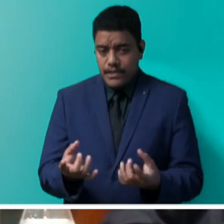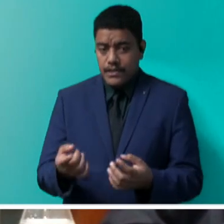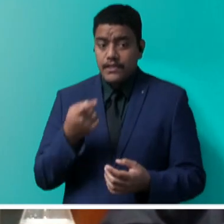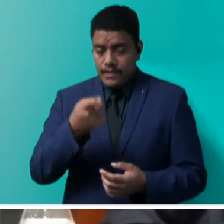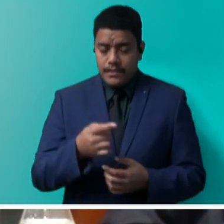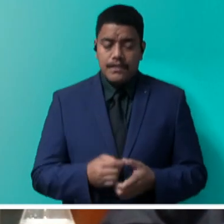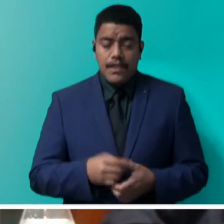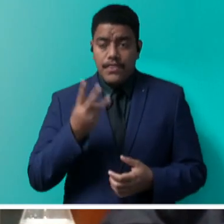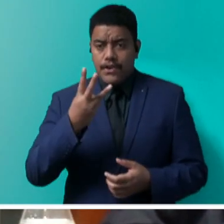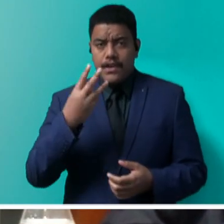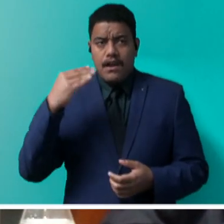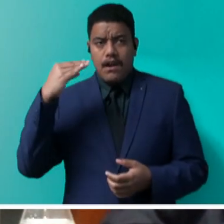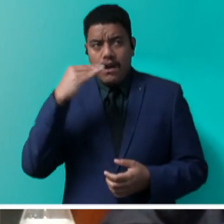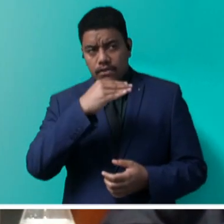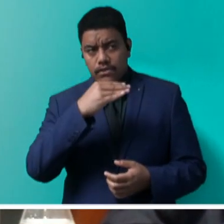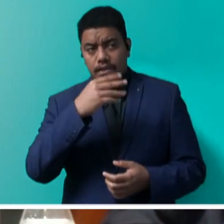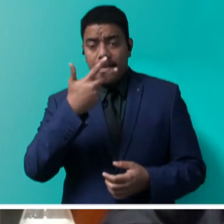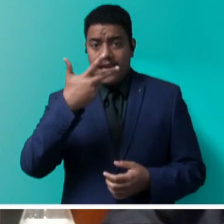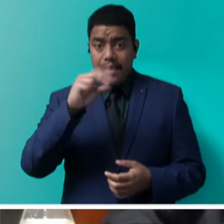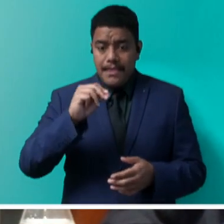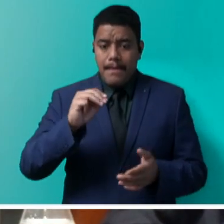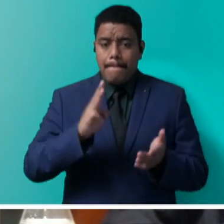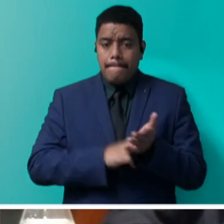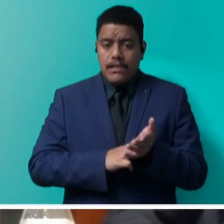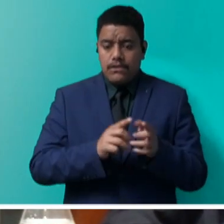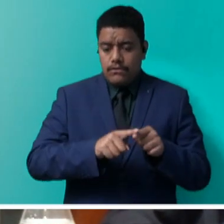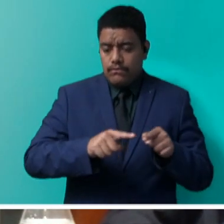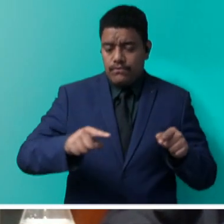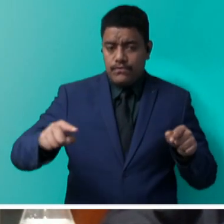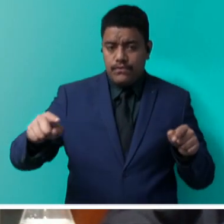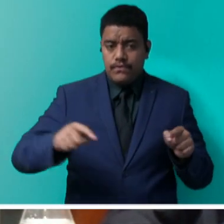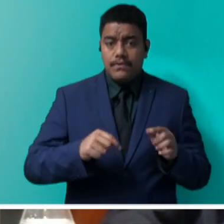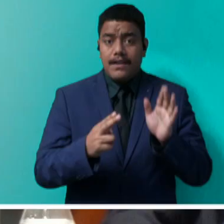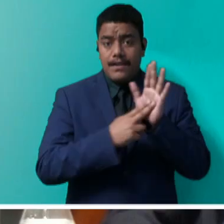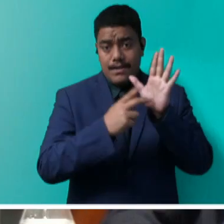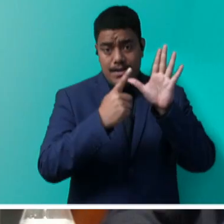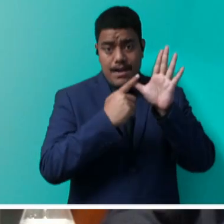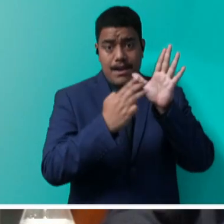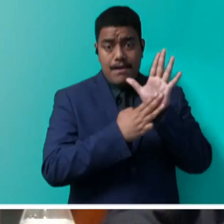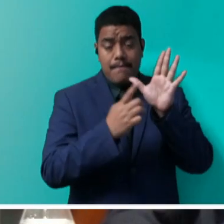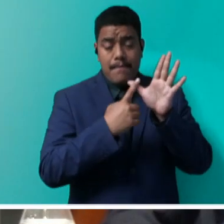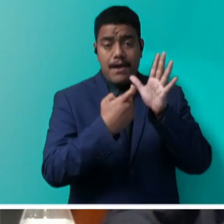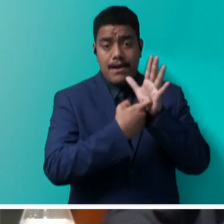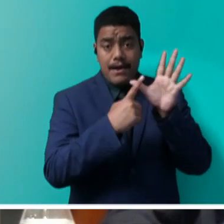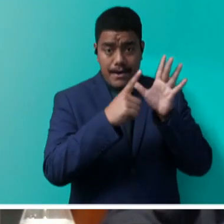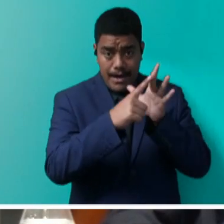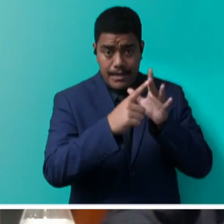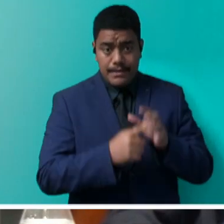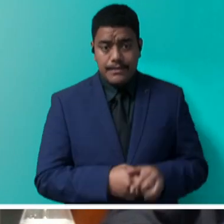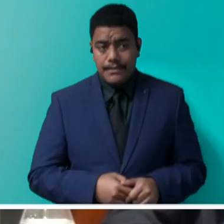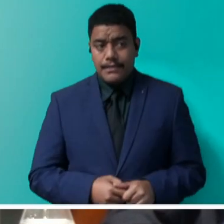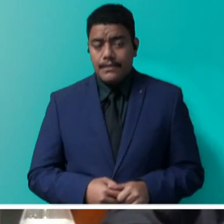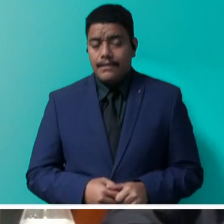are 380 meters of seawall in Namarai and 390 meters of seawall in